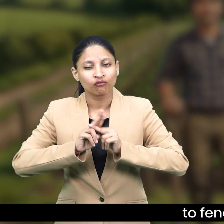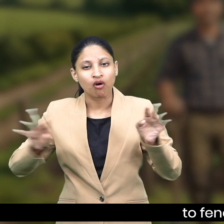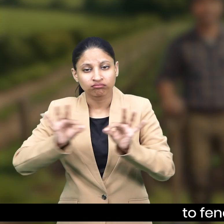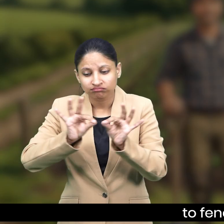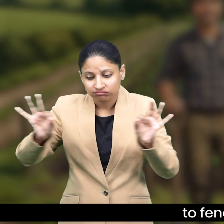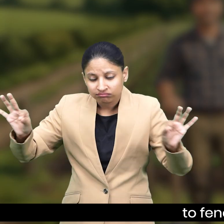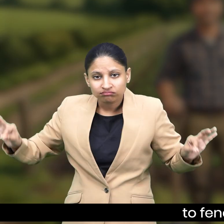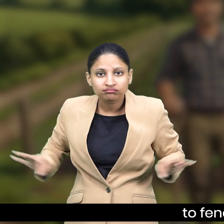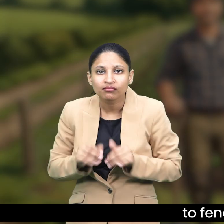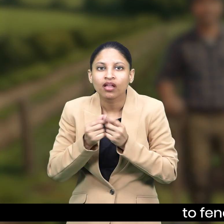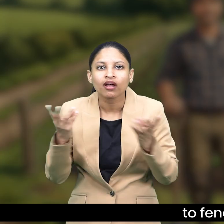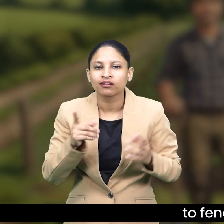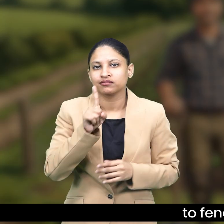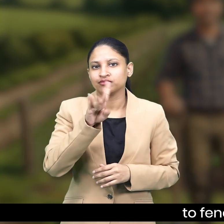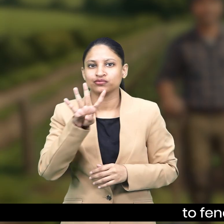around his land.